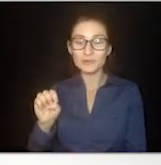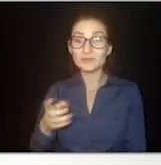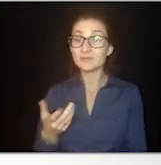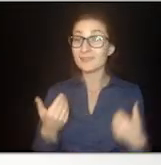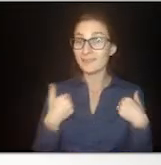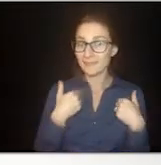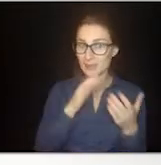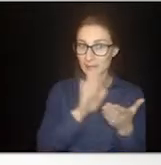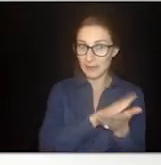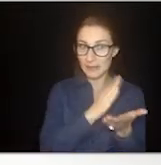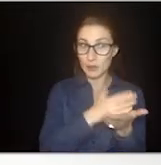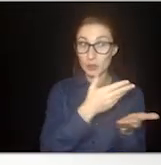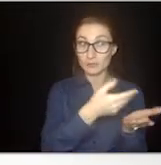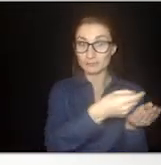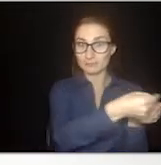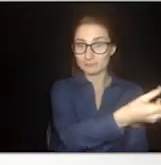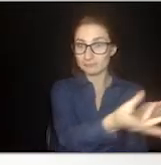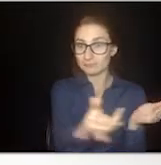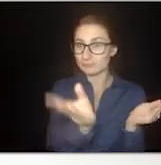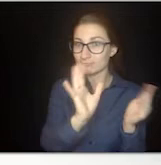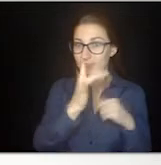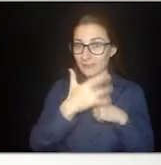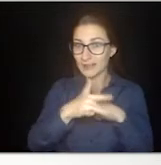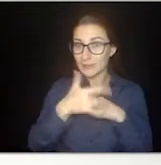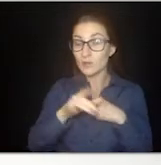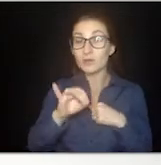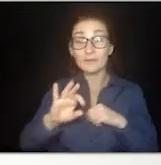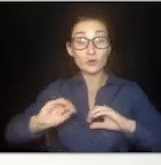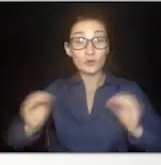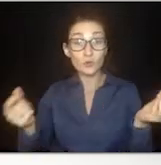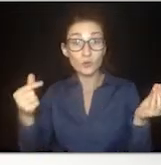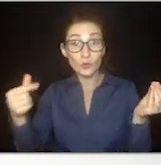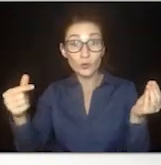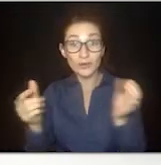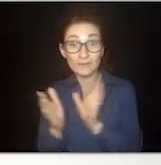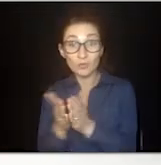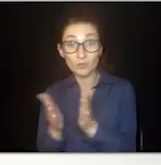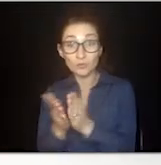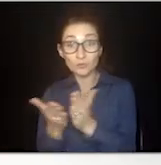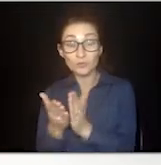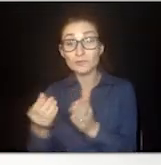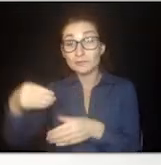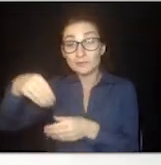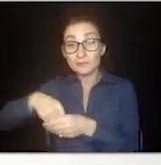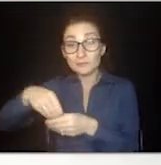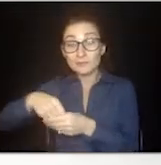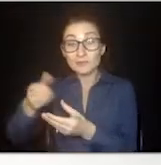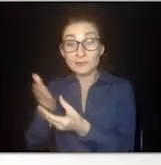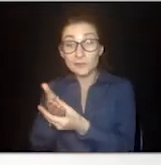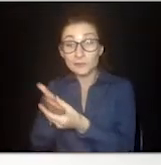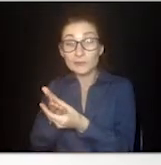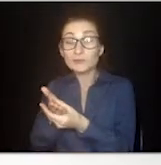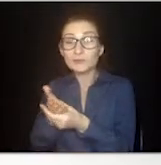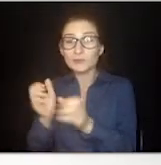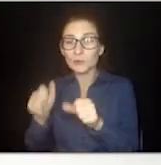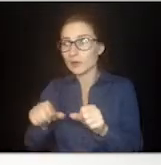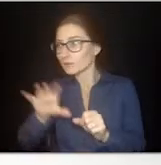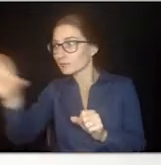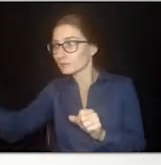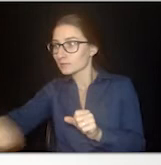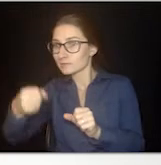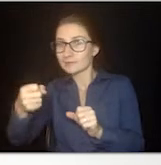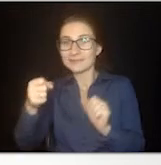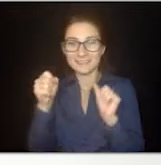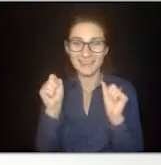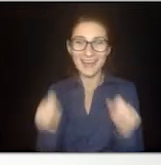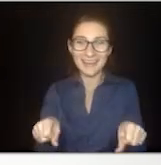instead of the paper ones that we have sprinkled around, and if you didn't get one of the green folders, feel free to get up and move to get one. But